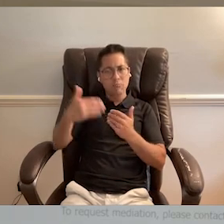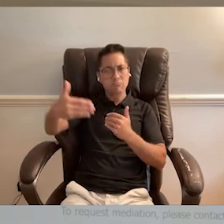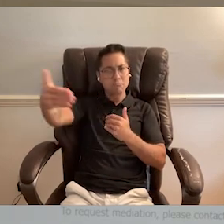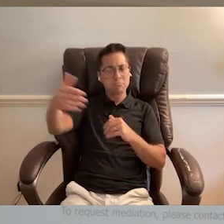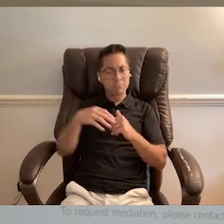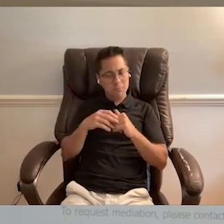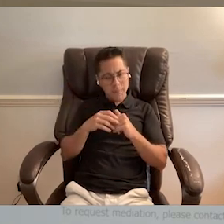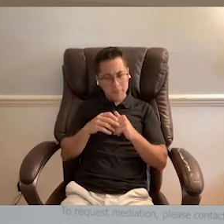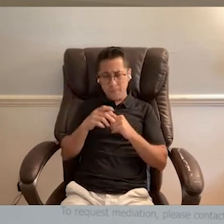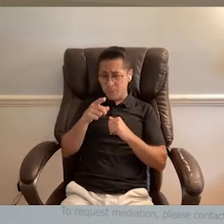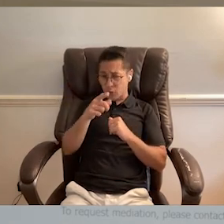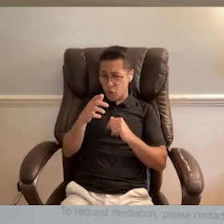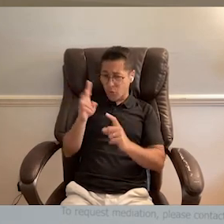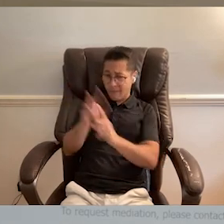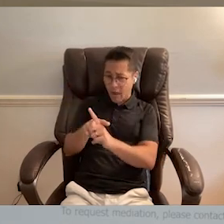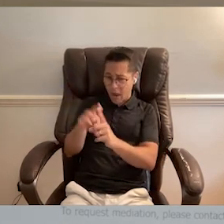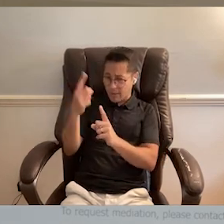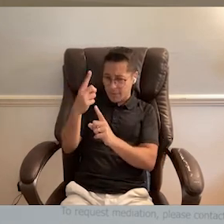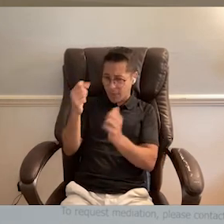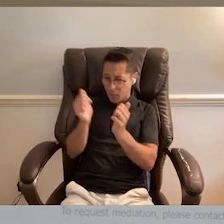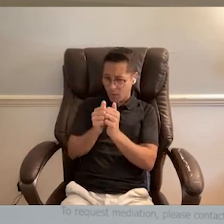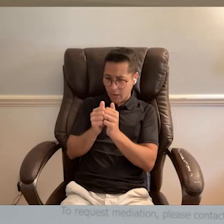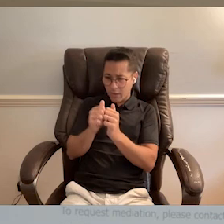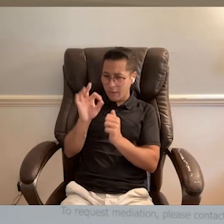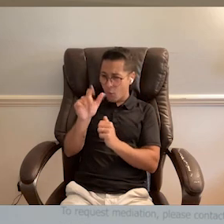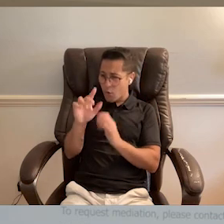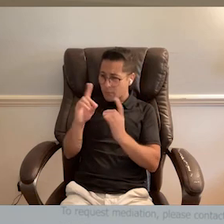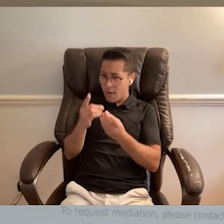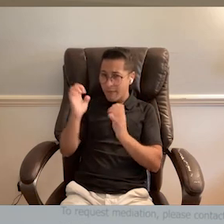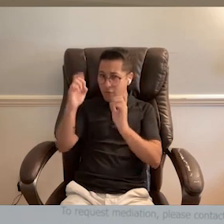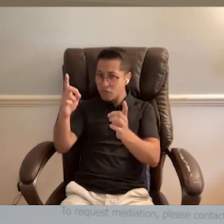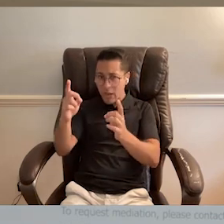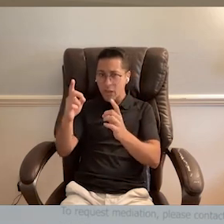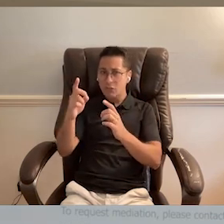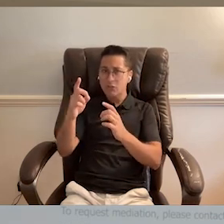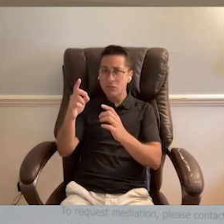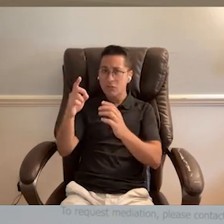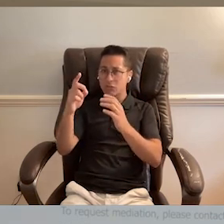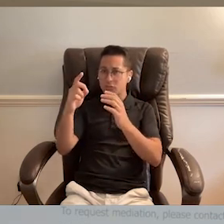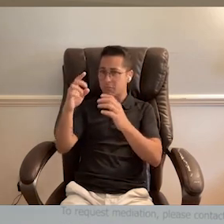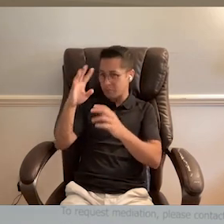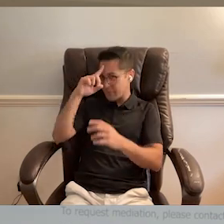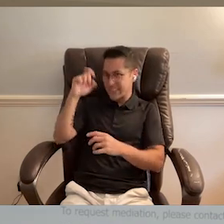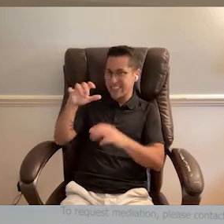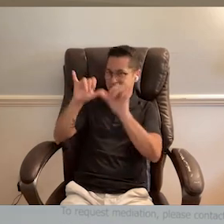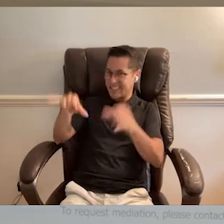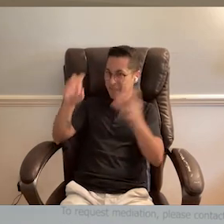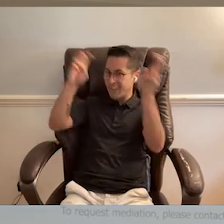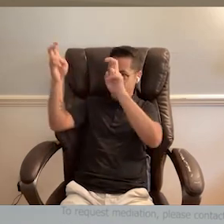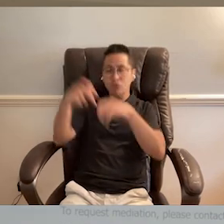file something with the Florida Department of Education on a systemic issue? Yes. Yes. Any person,